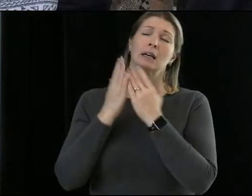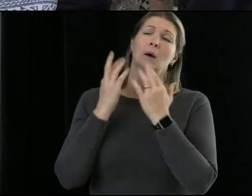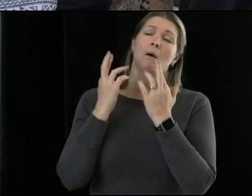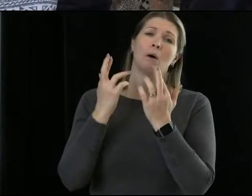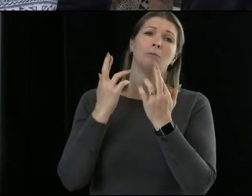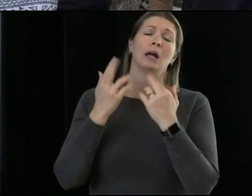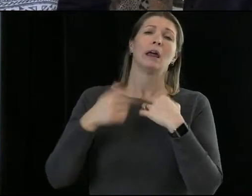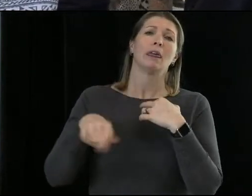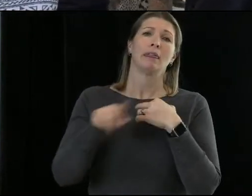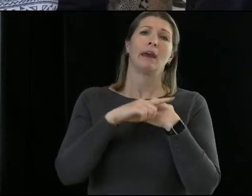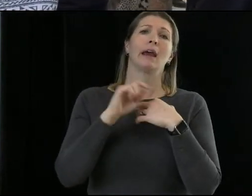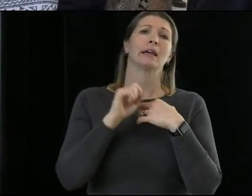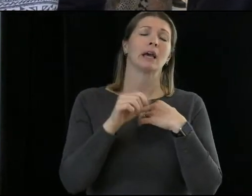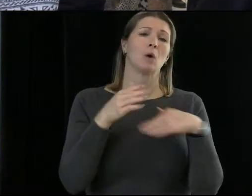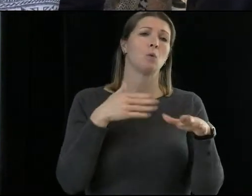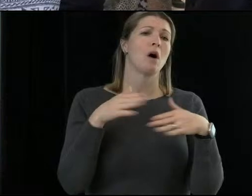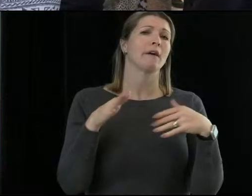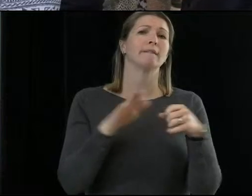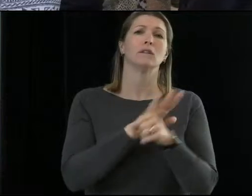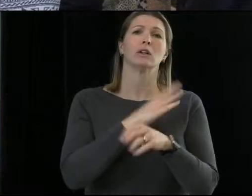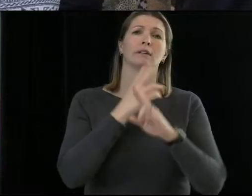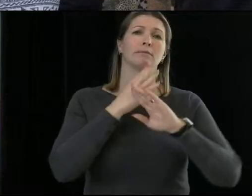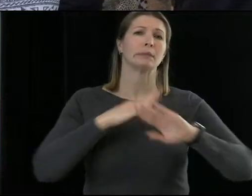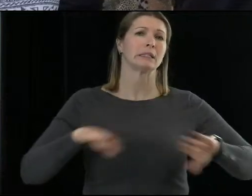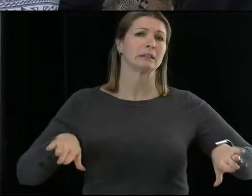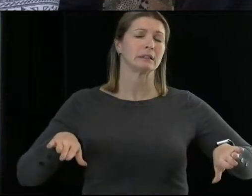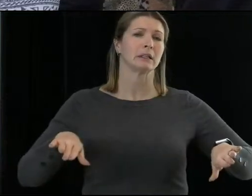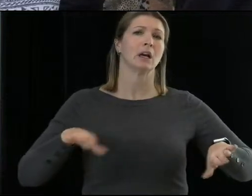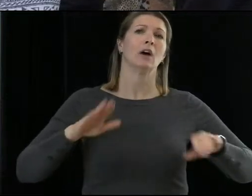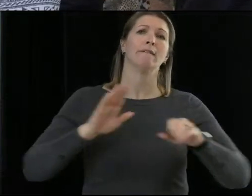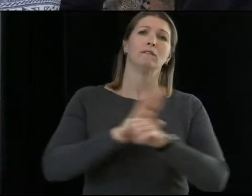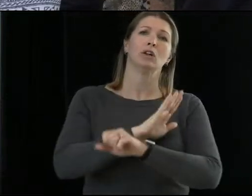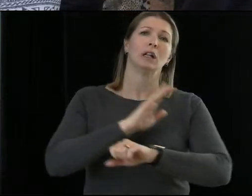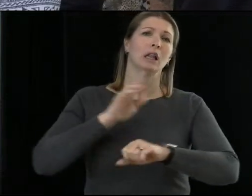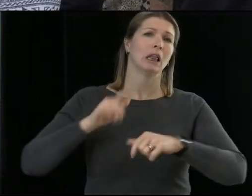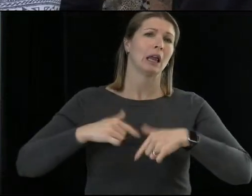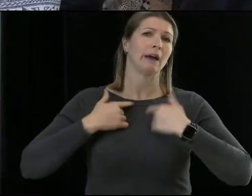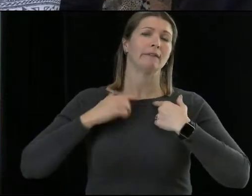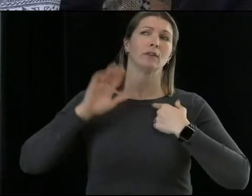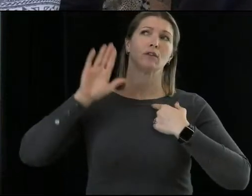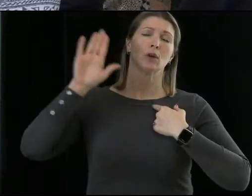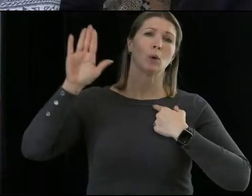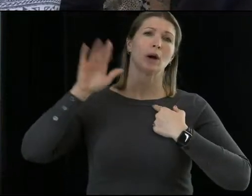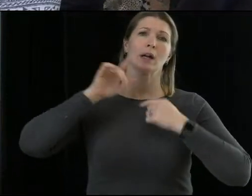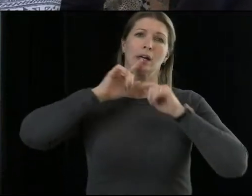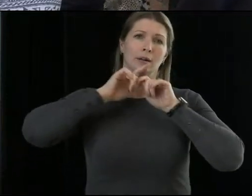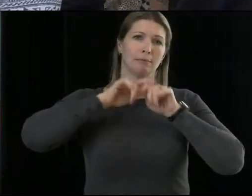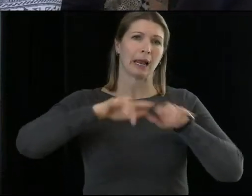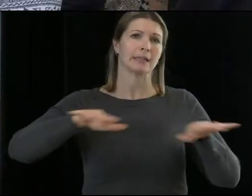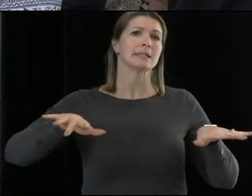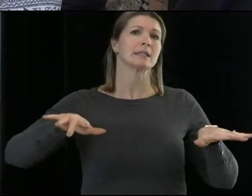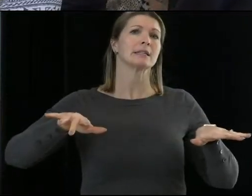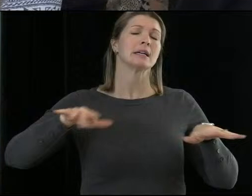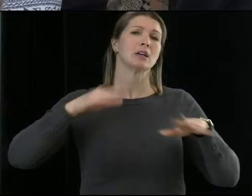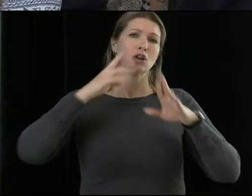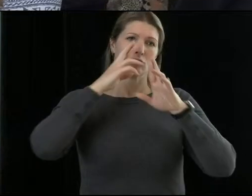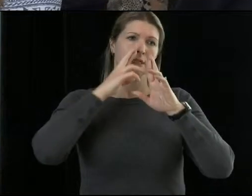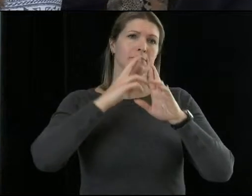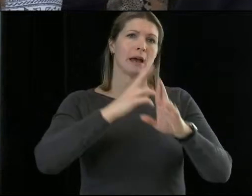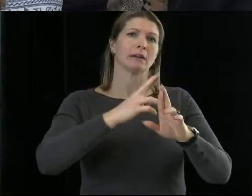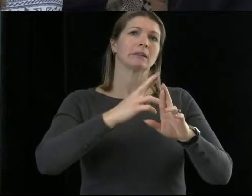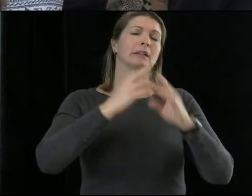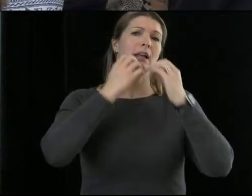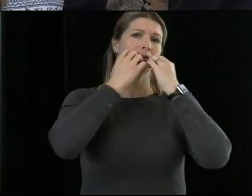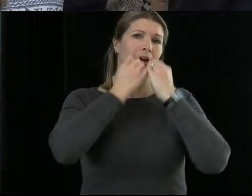a full life of your blessings, to be respected and valued and never doubt the power